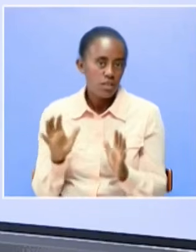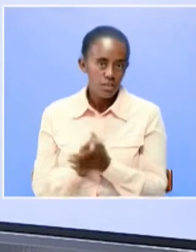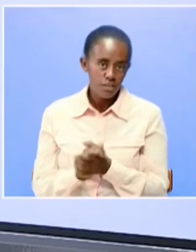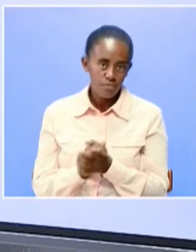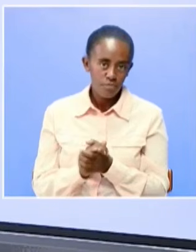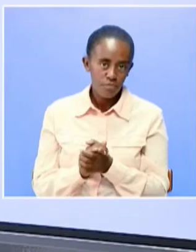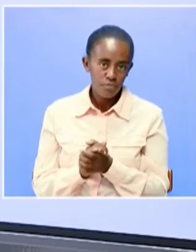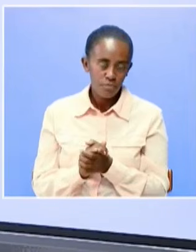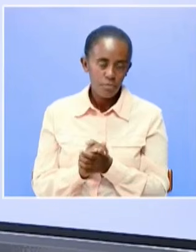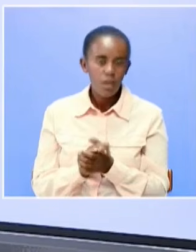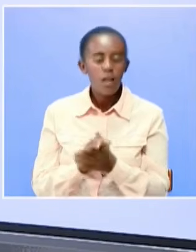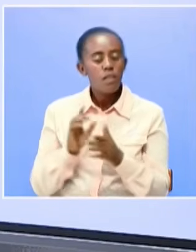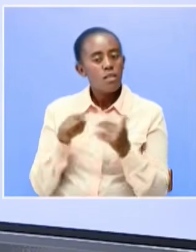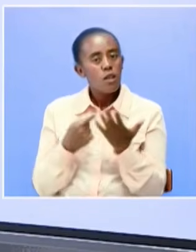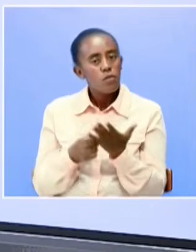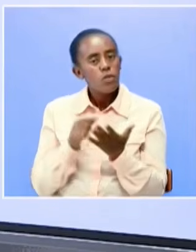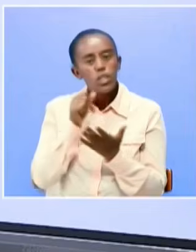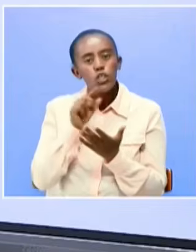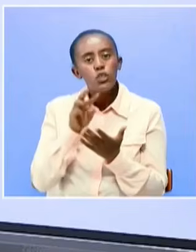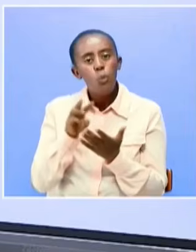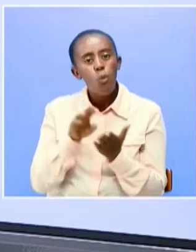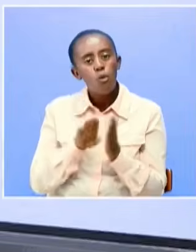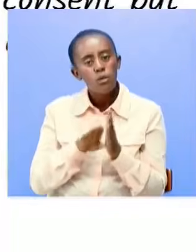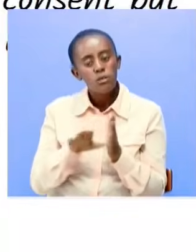this? Therefore, she was